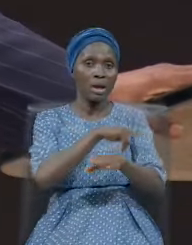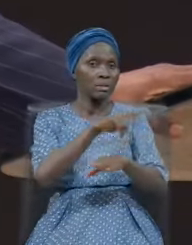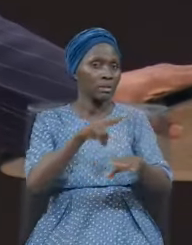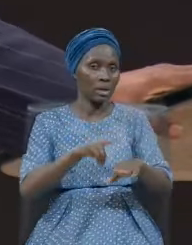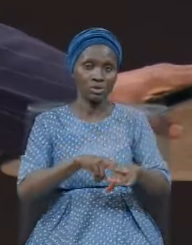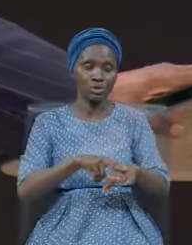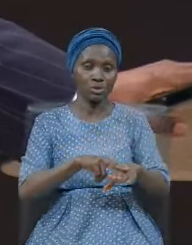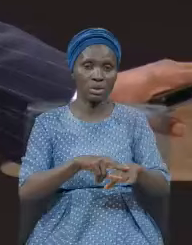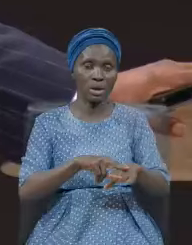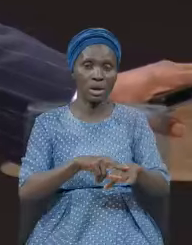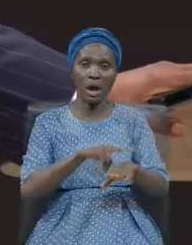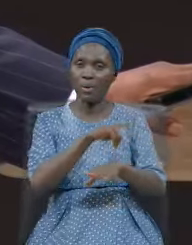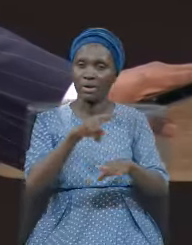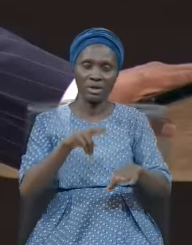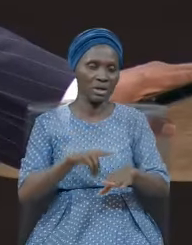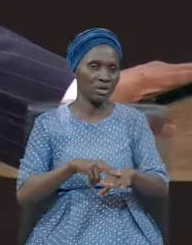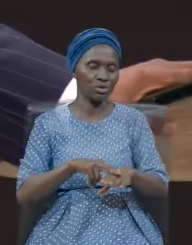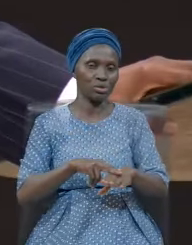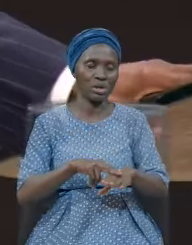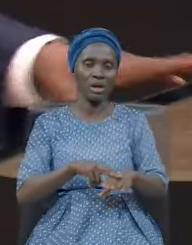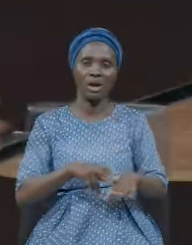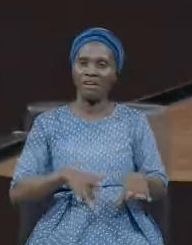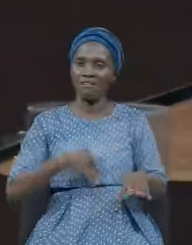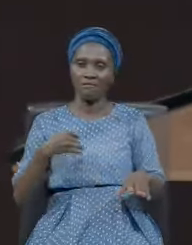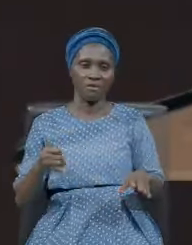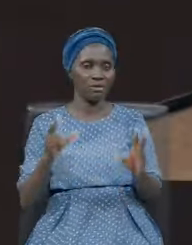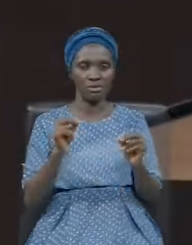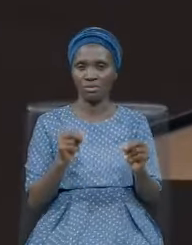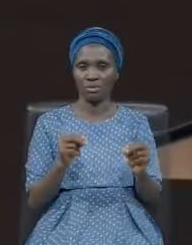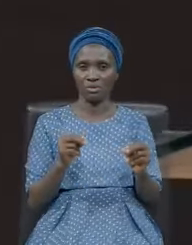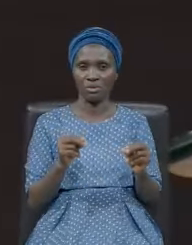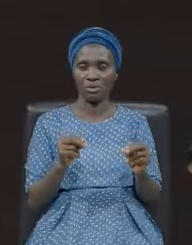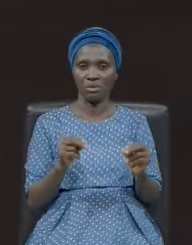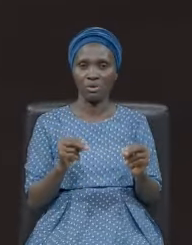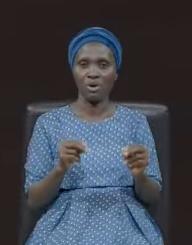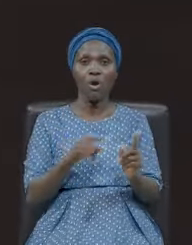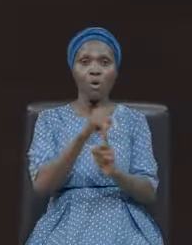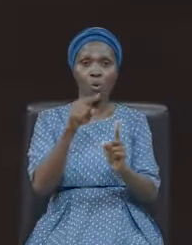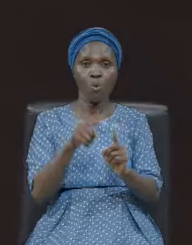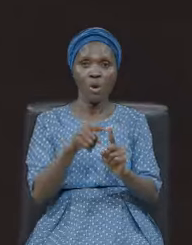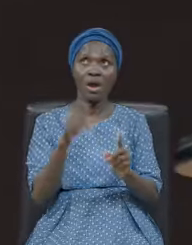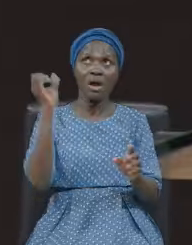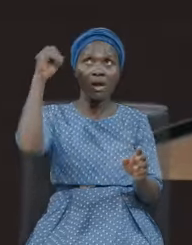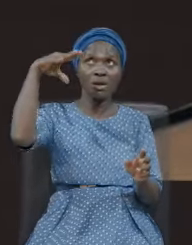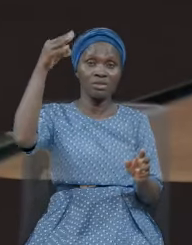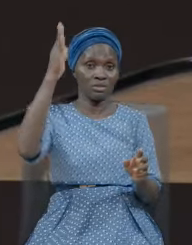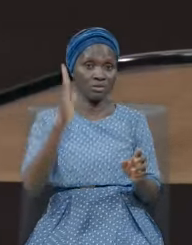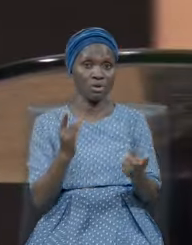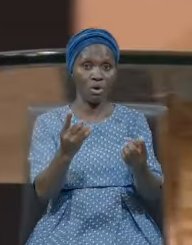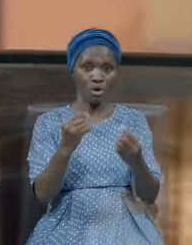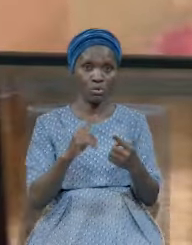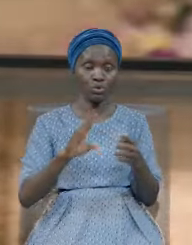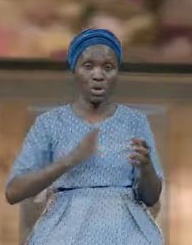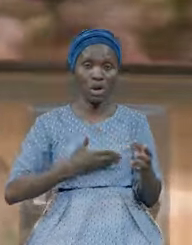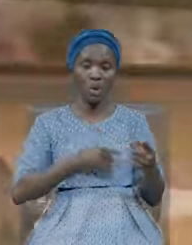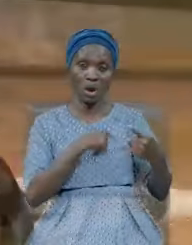natural propensity, the life we live. When the grace of God comes into our heart, it's according